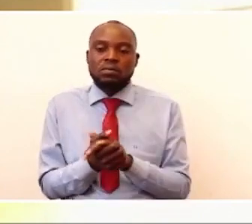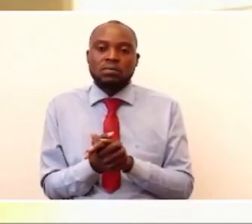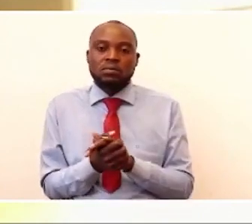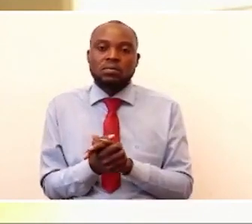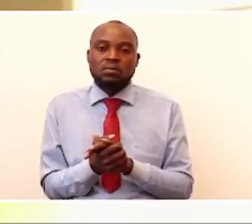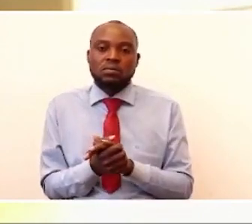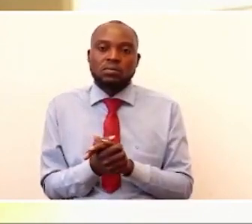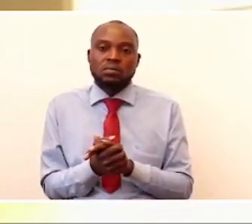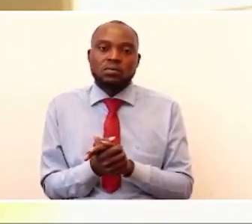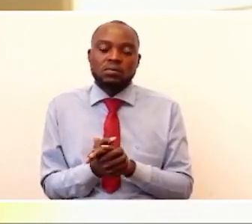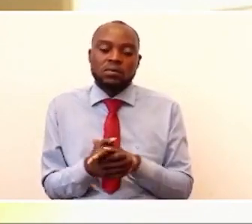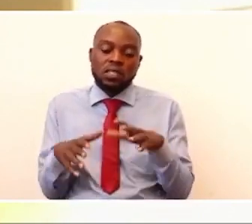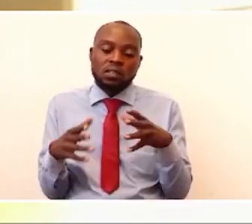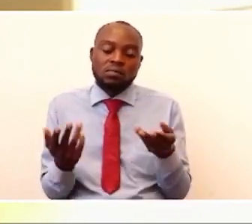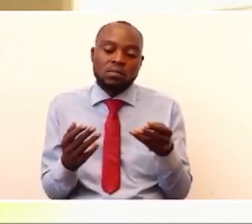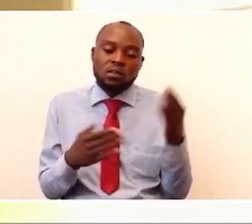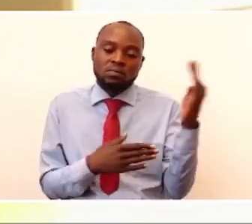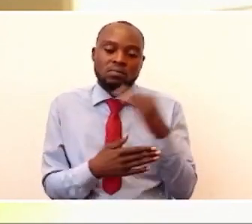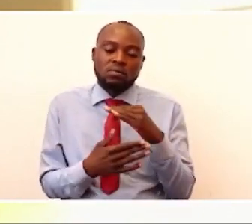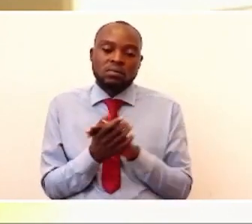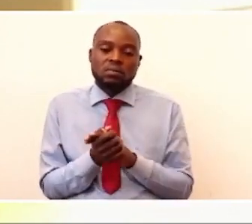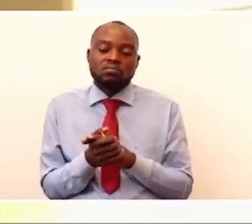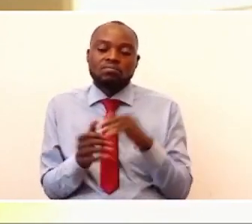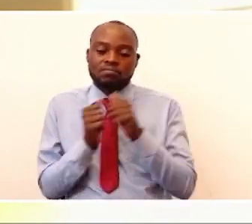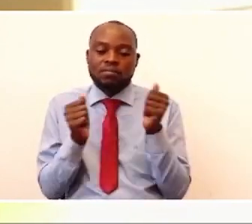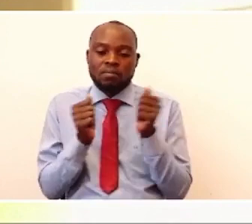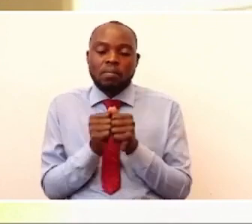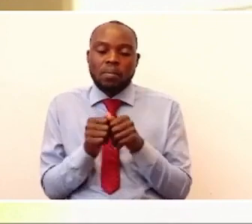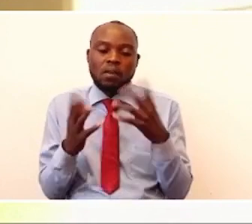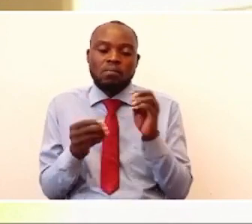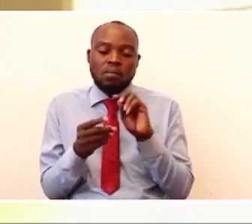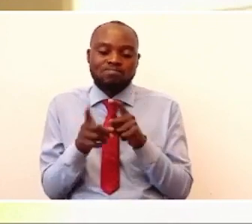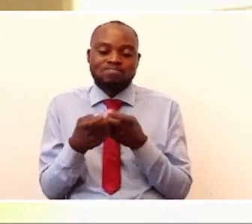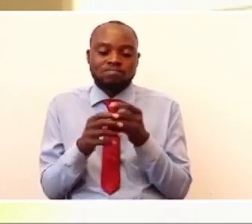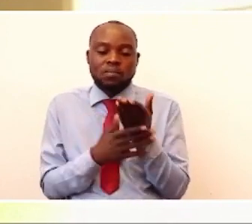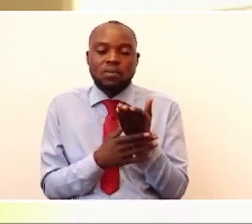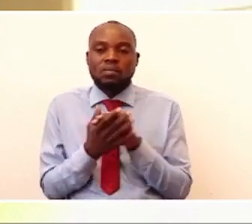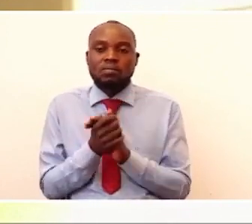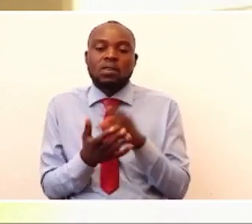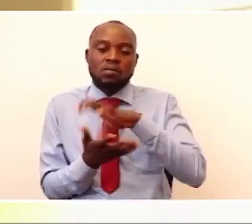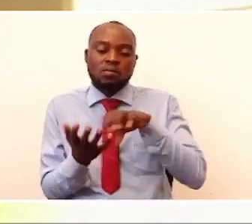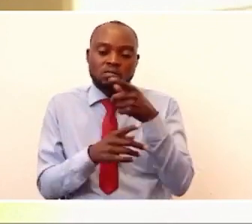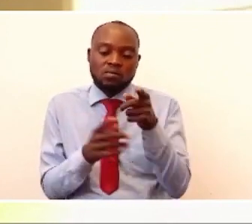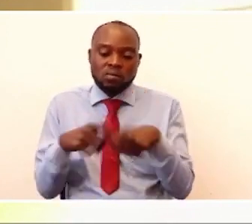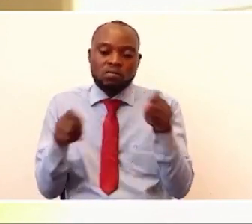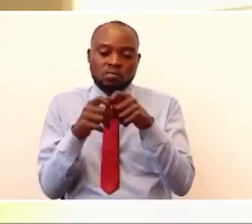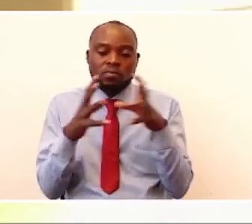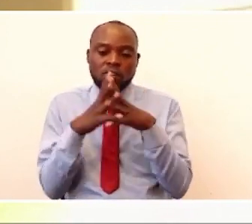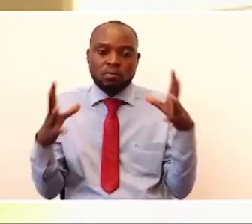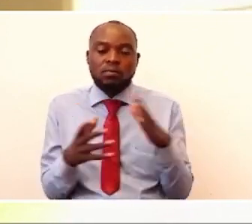massive financial inclusion and can create much, much more financial inclusion within the continent. And that revolution is important and it